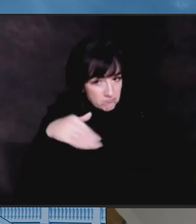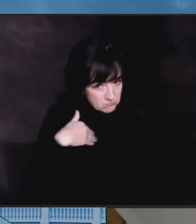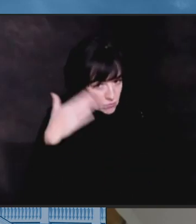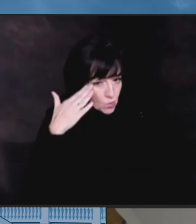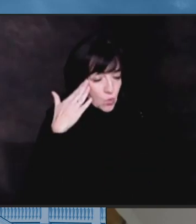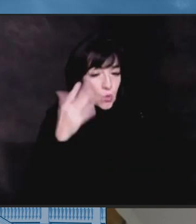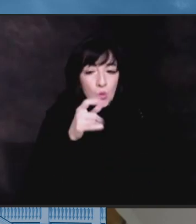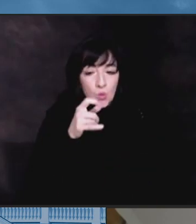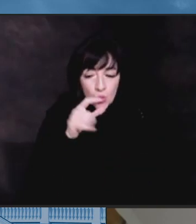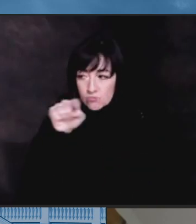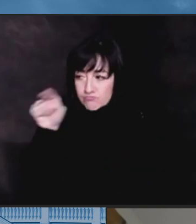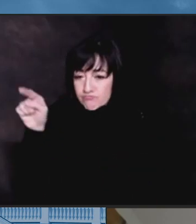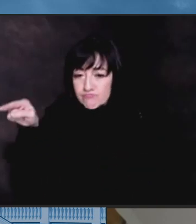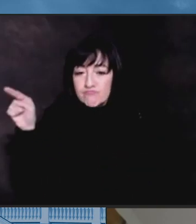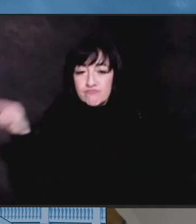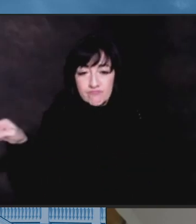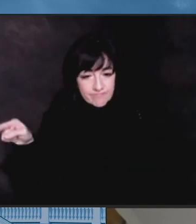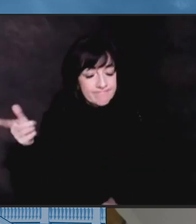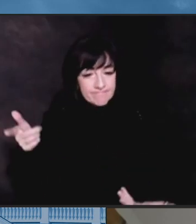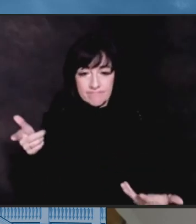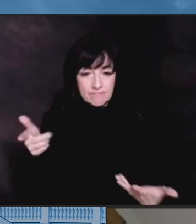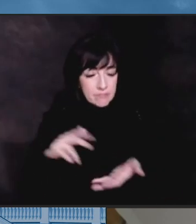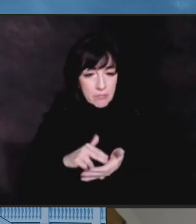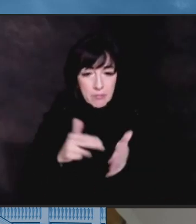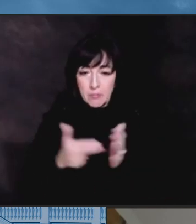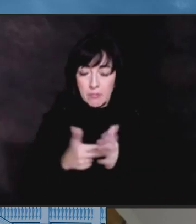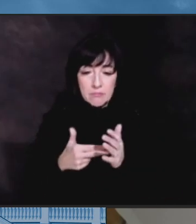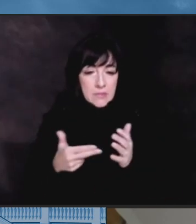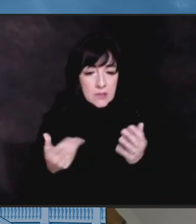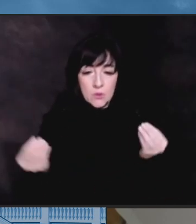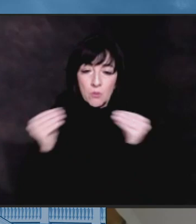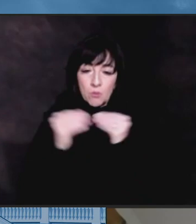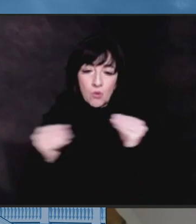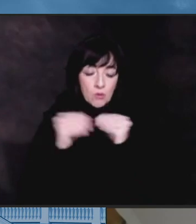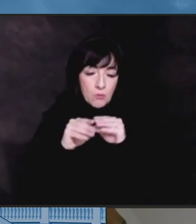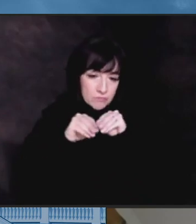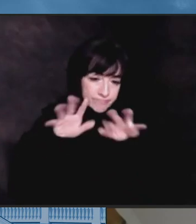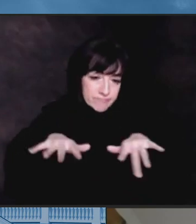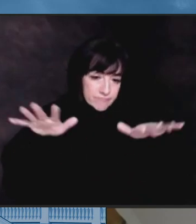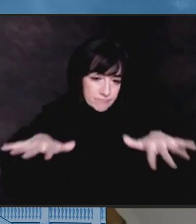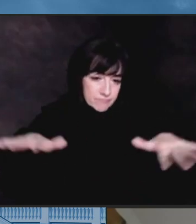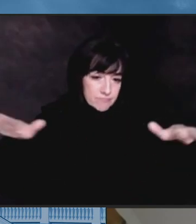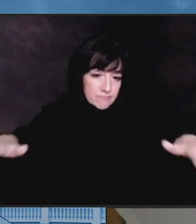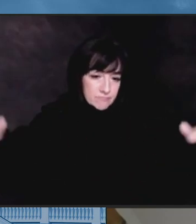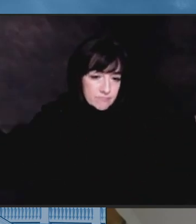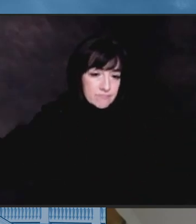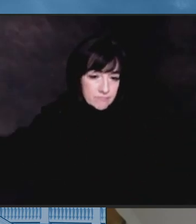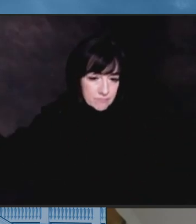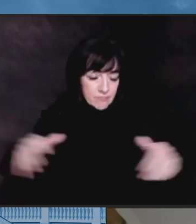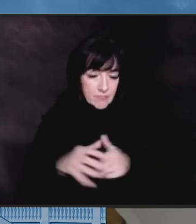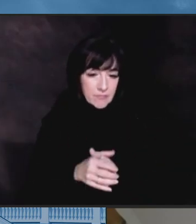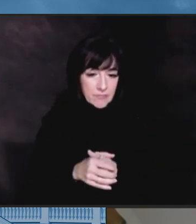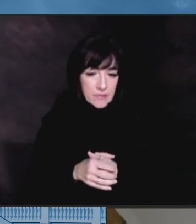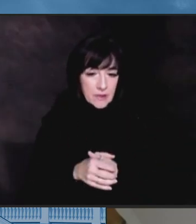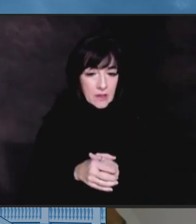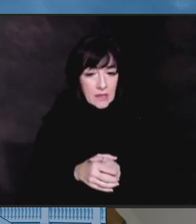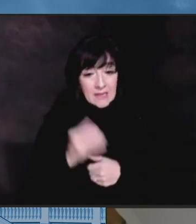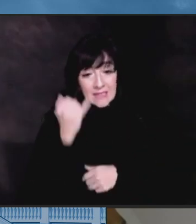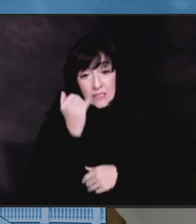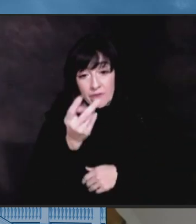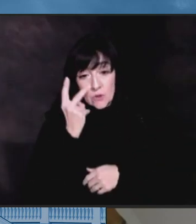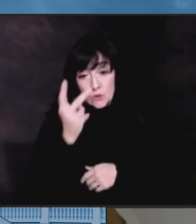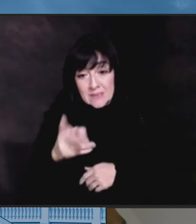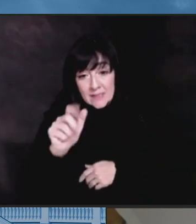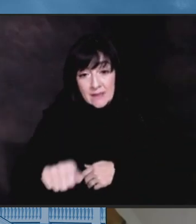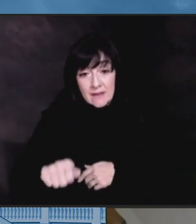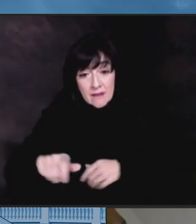view, again, the top two, the middle and the left, are percentage of persons tested positive. You can see the run up